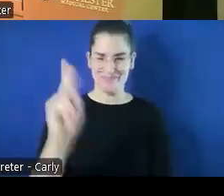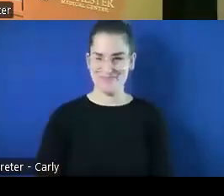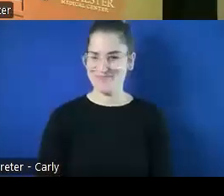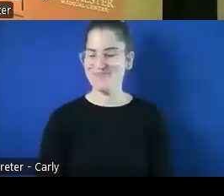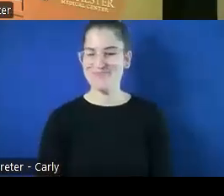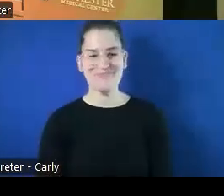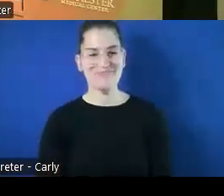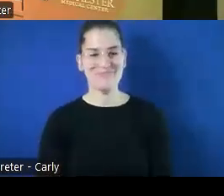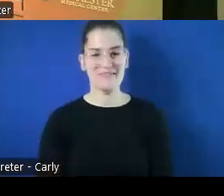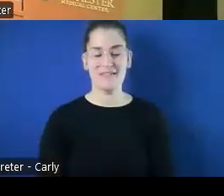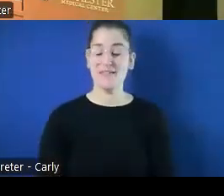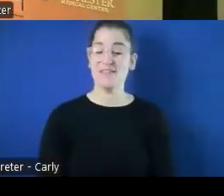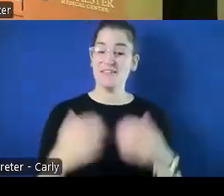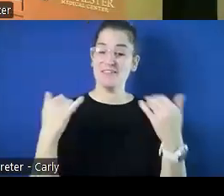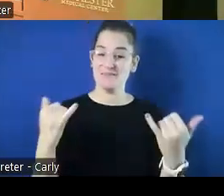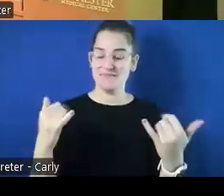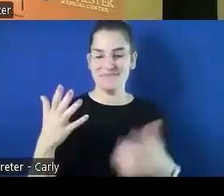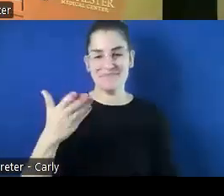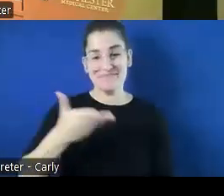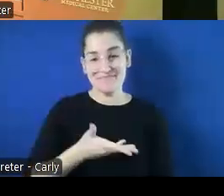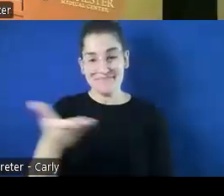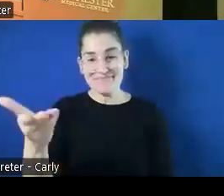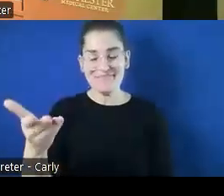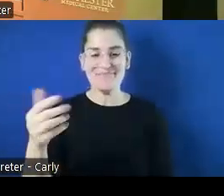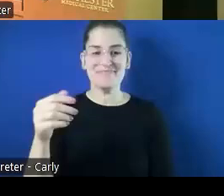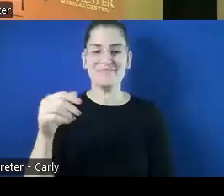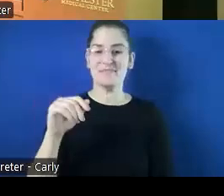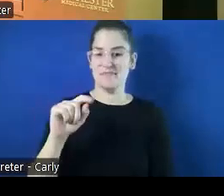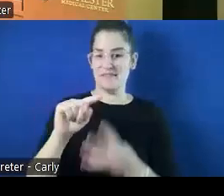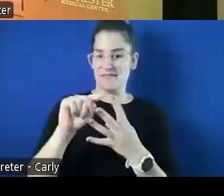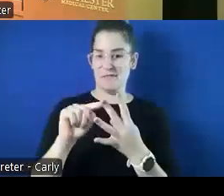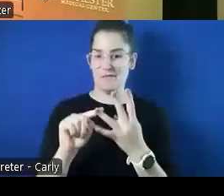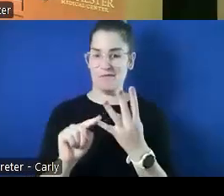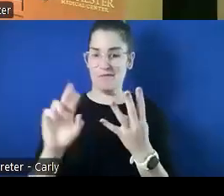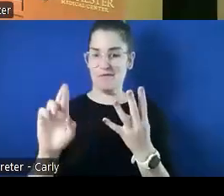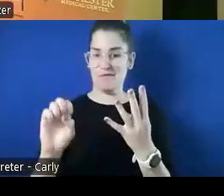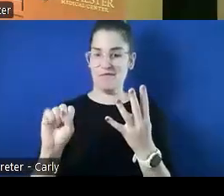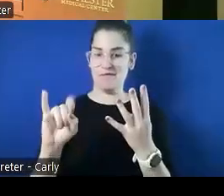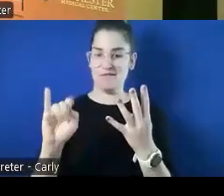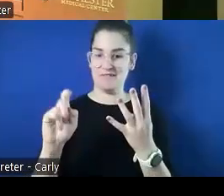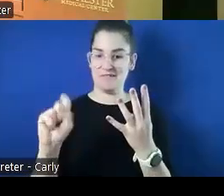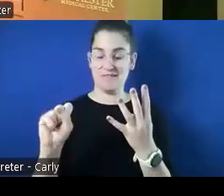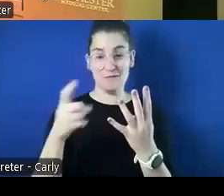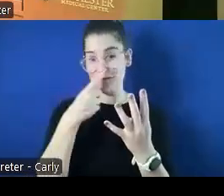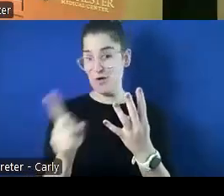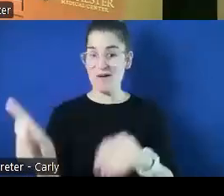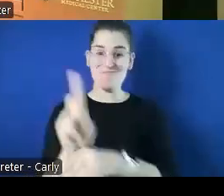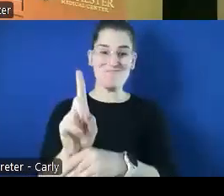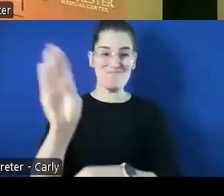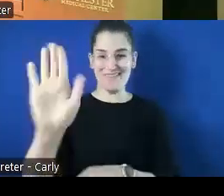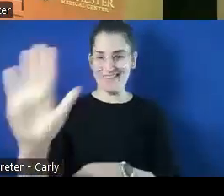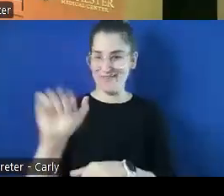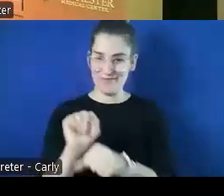so it's my pleasure to introduce the 4 residents who volunteered to get up in front of the whole department and present their